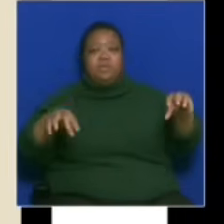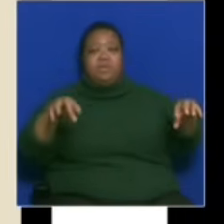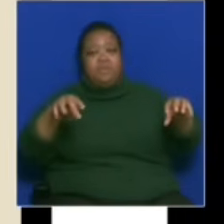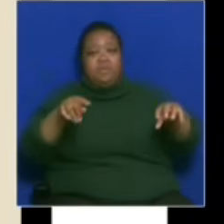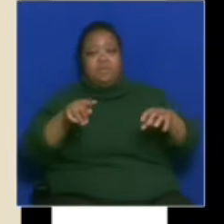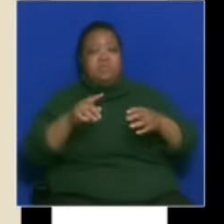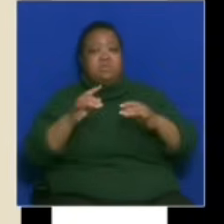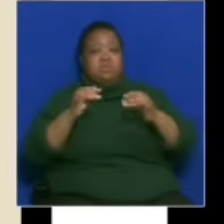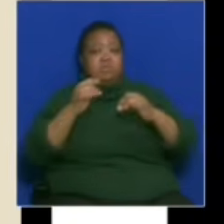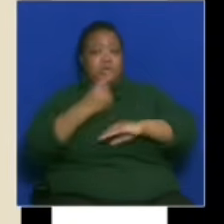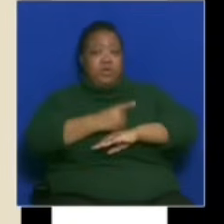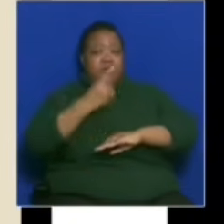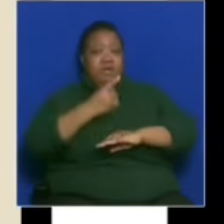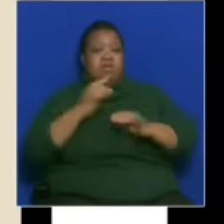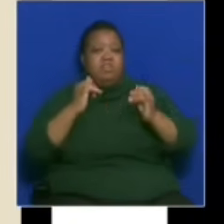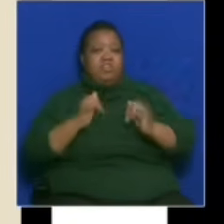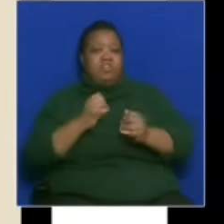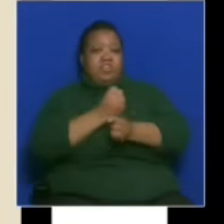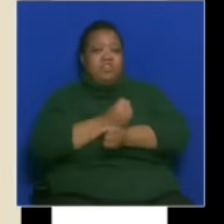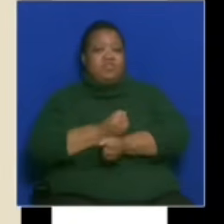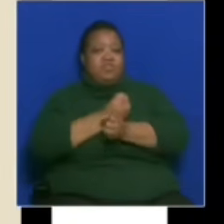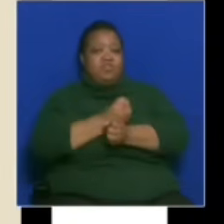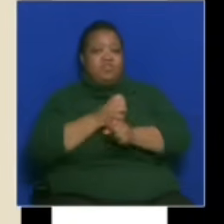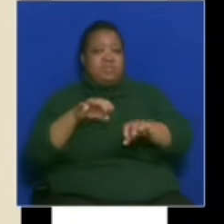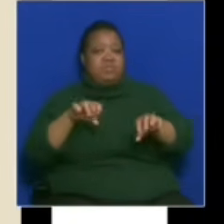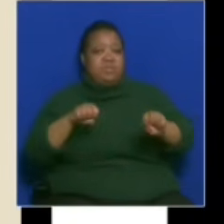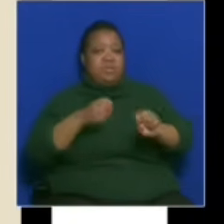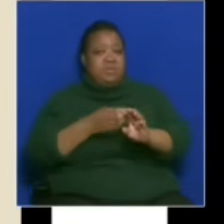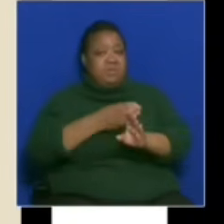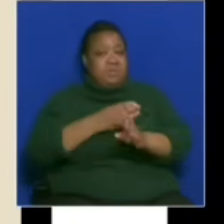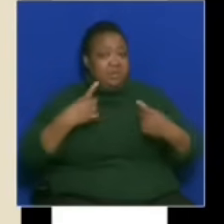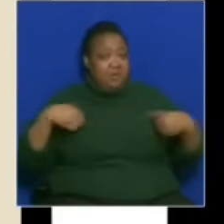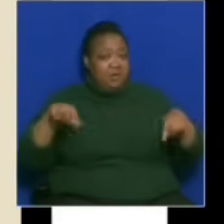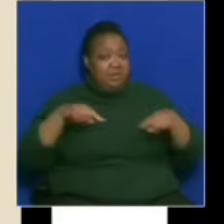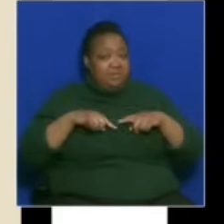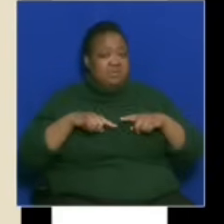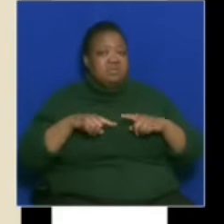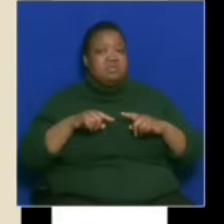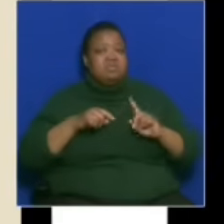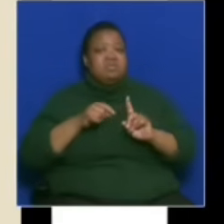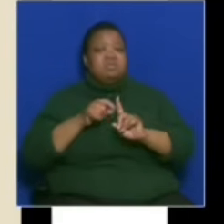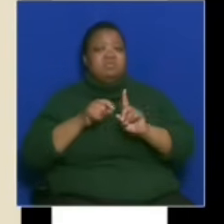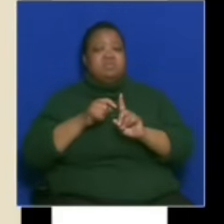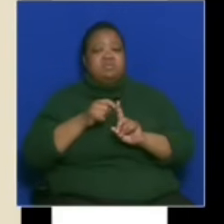us? So the executive from Carne Links wants